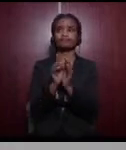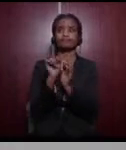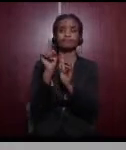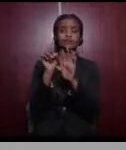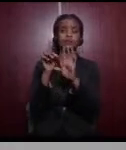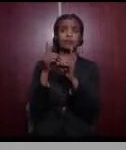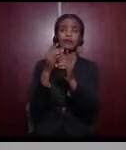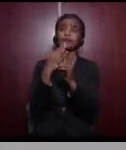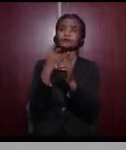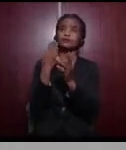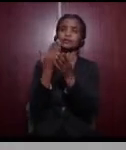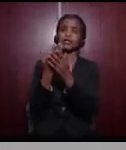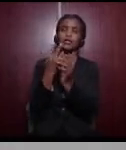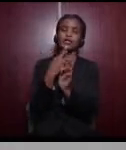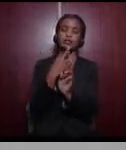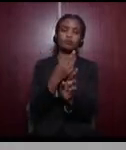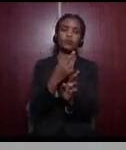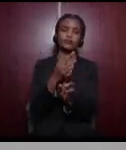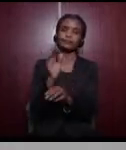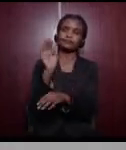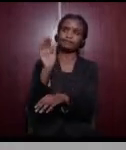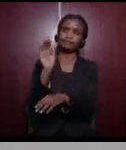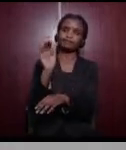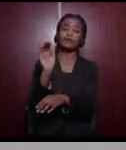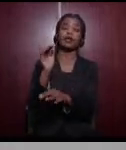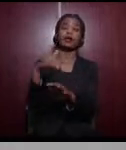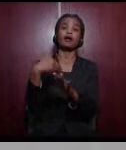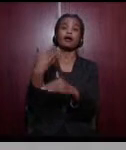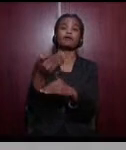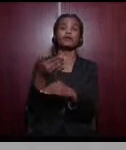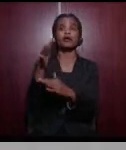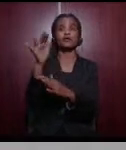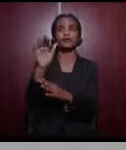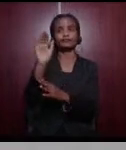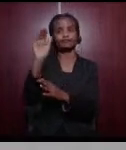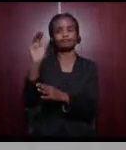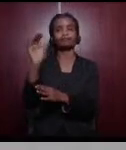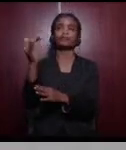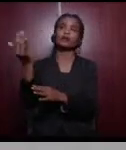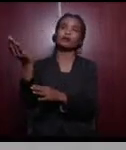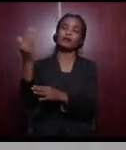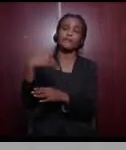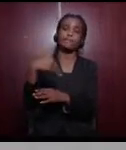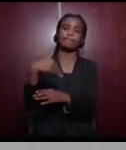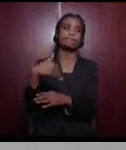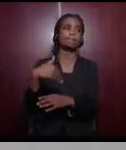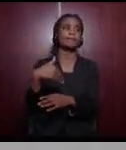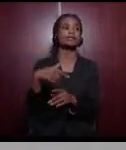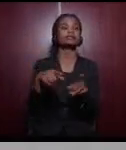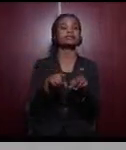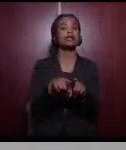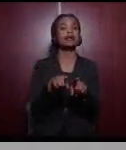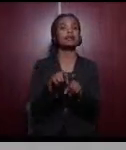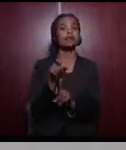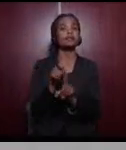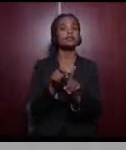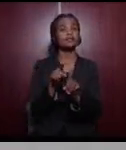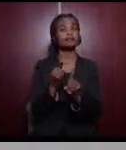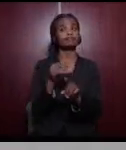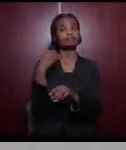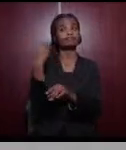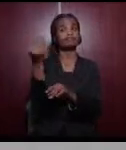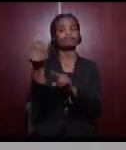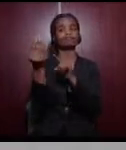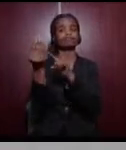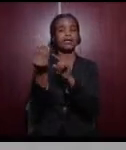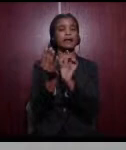and then we call them, the department and the petitioner, to a meeting where you can be